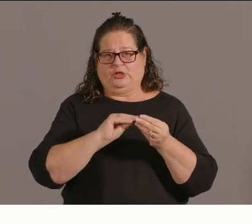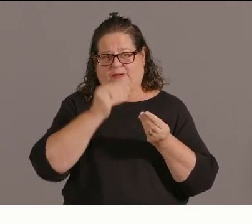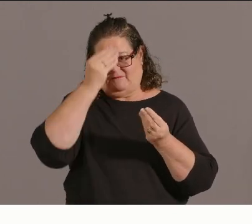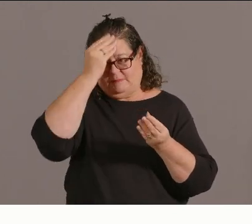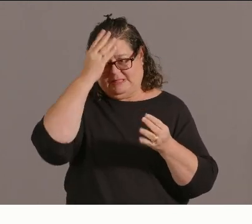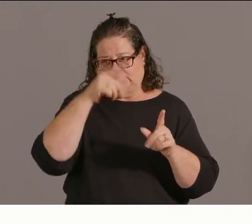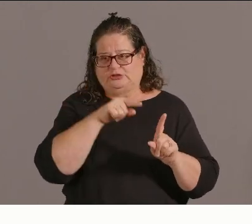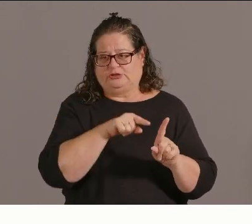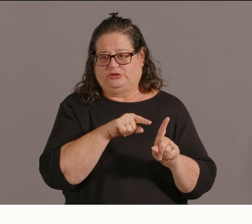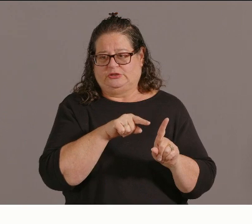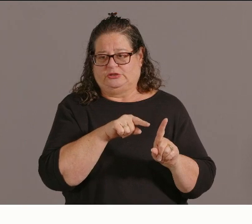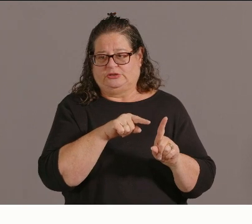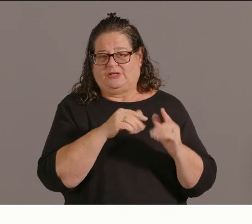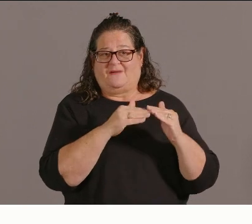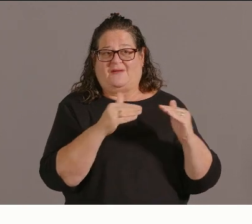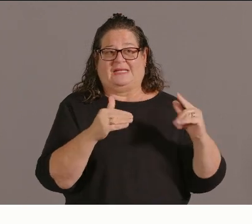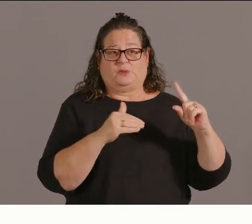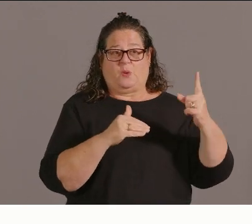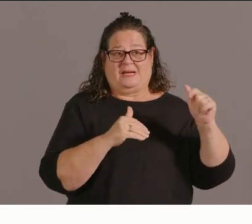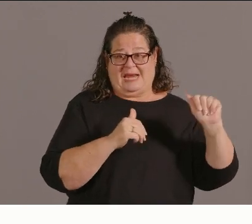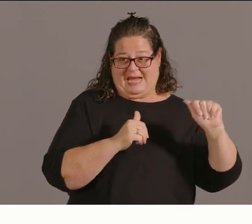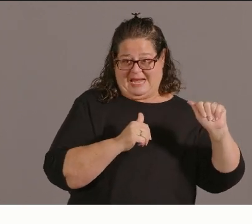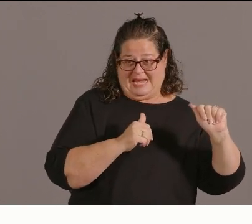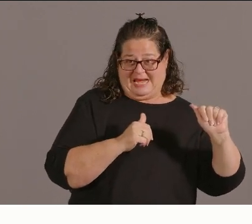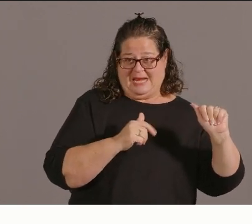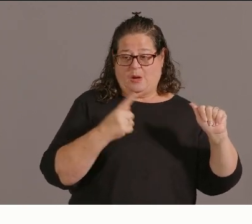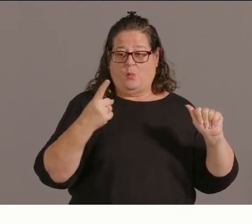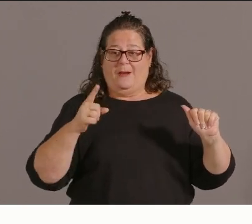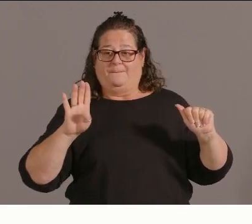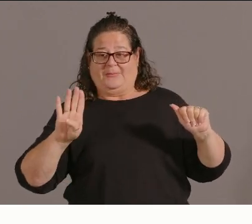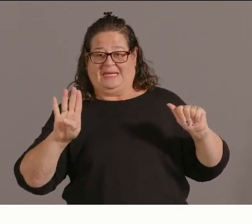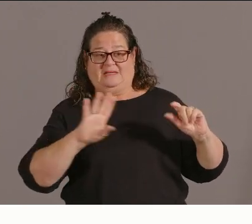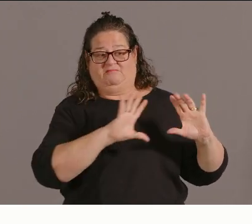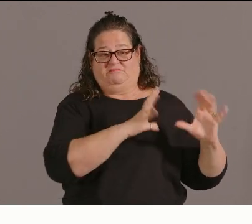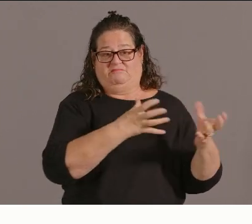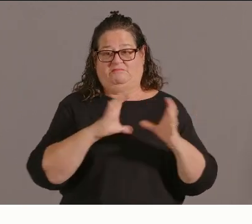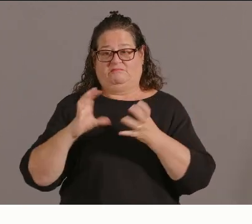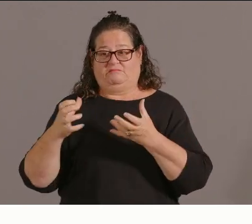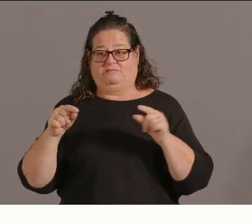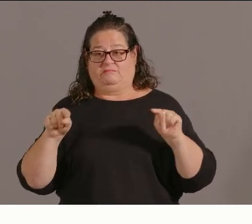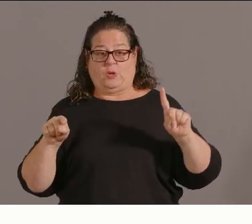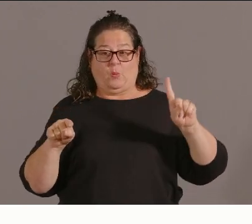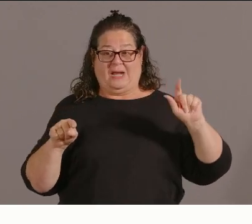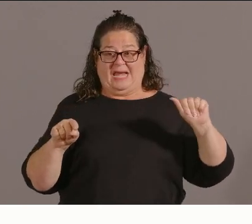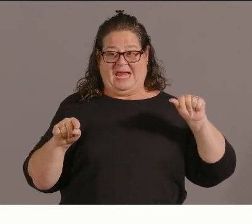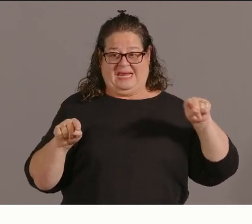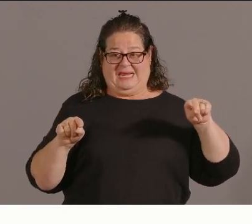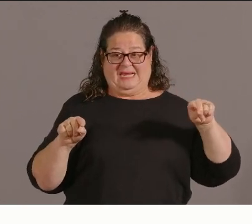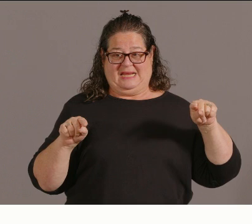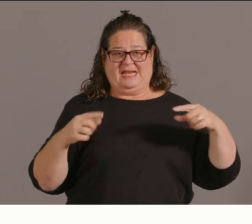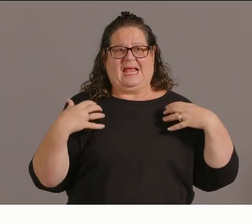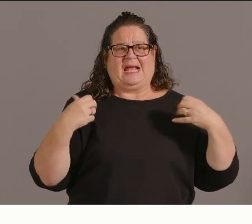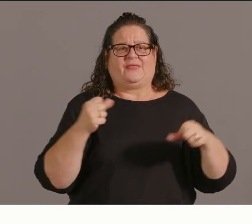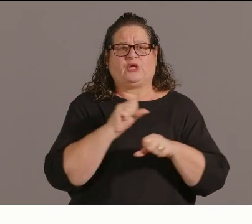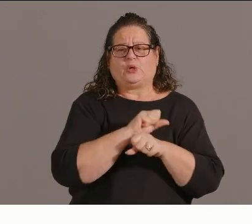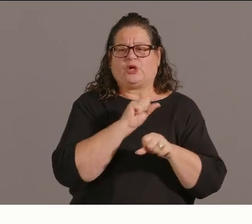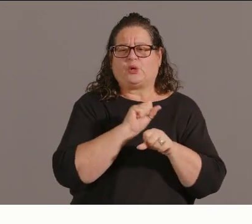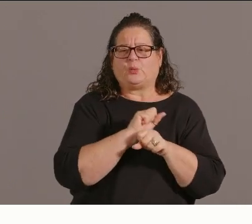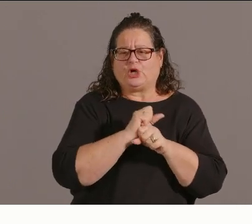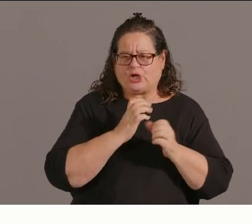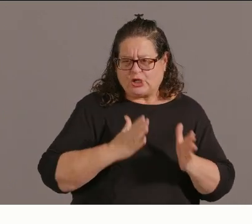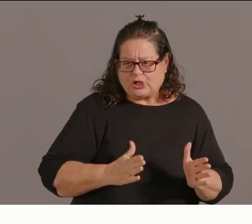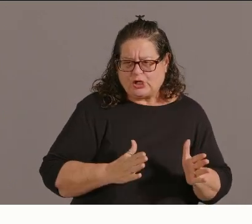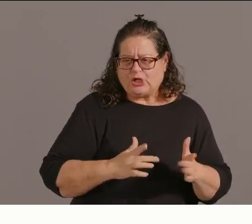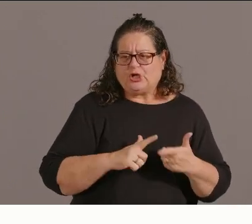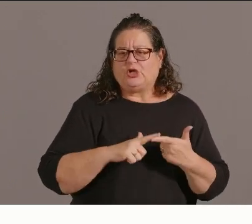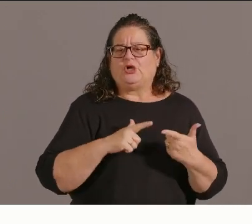populations, those are our healthcare workers, those living and working in long-term care facilities, our